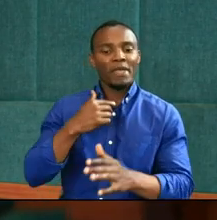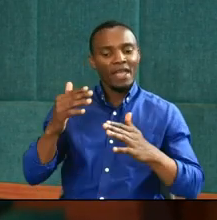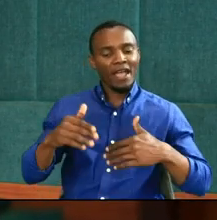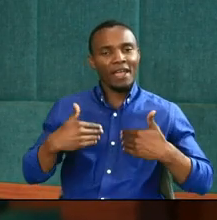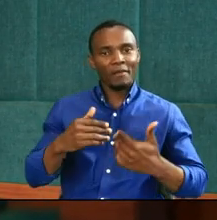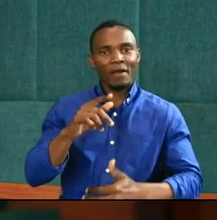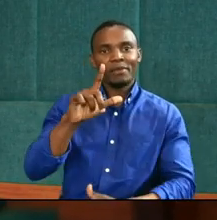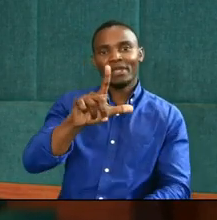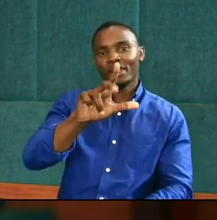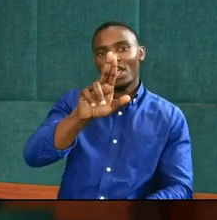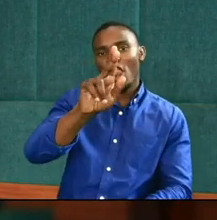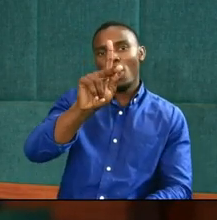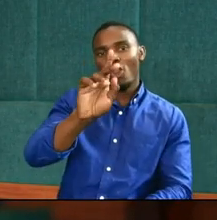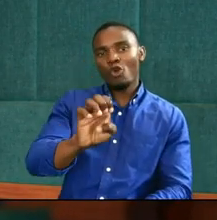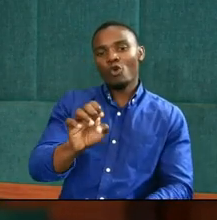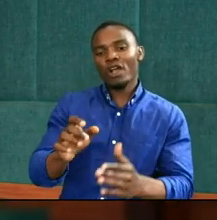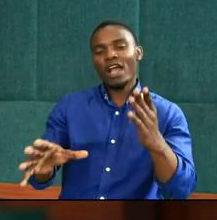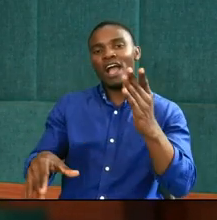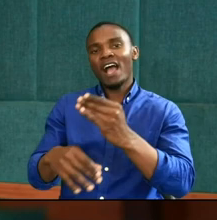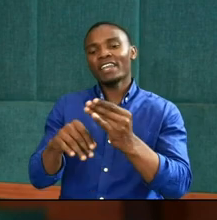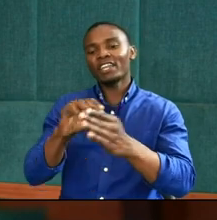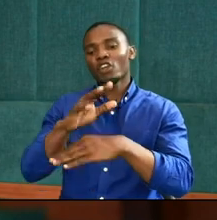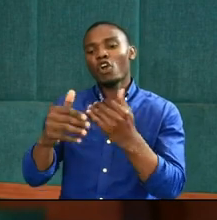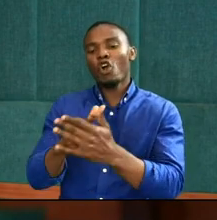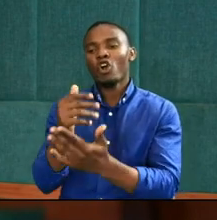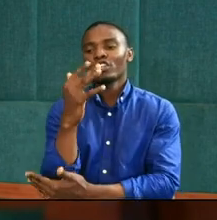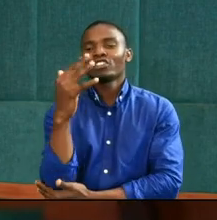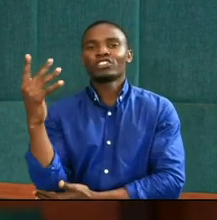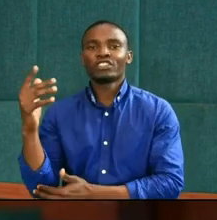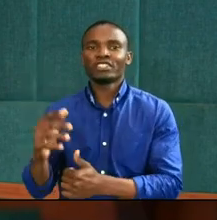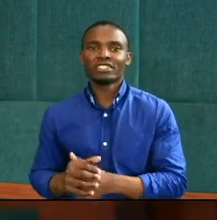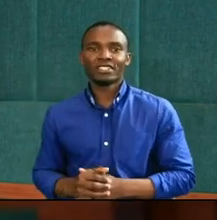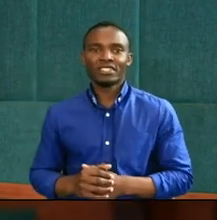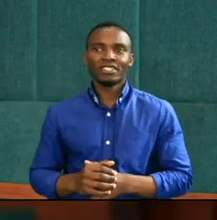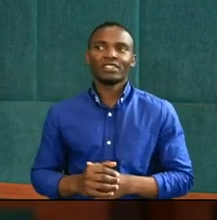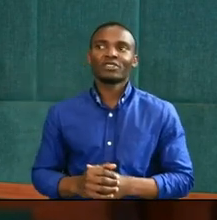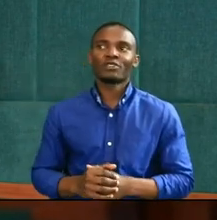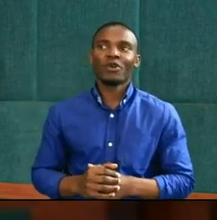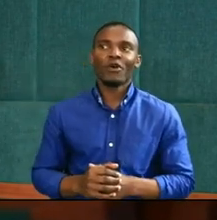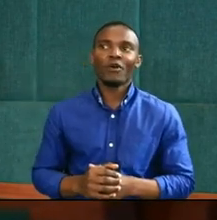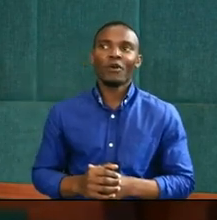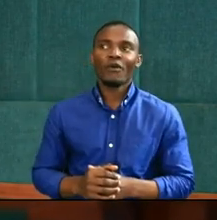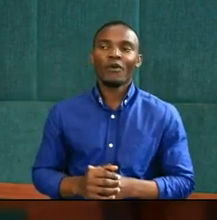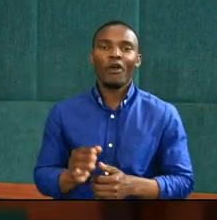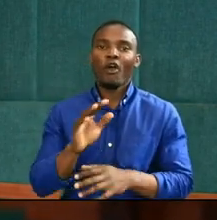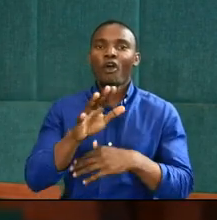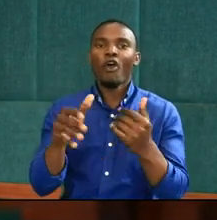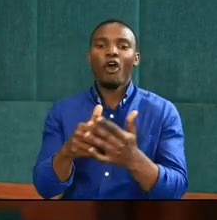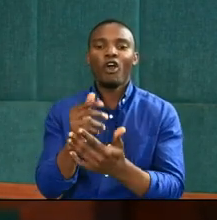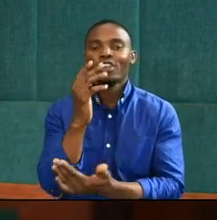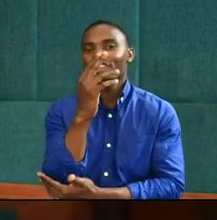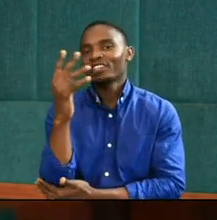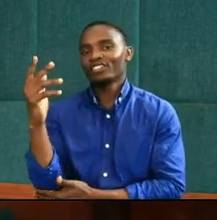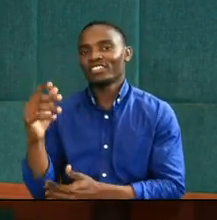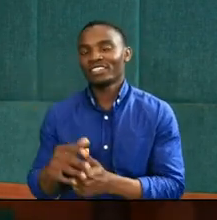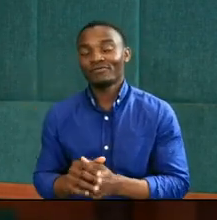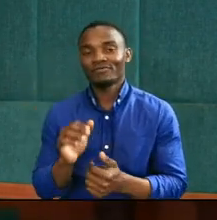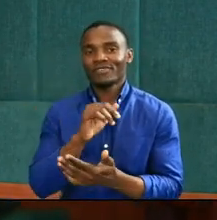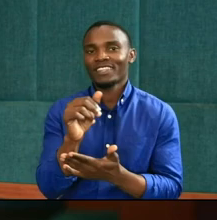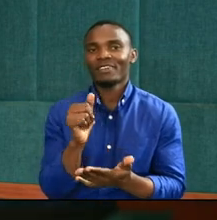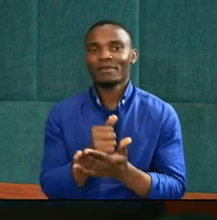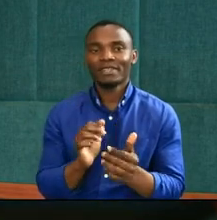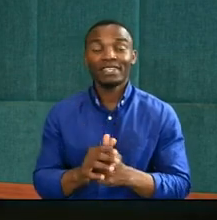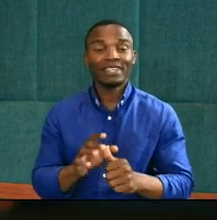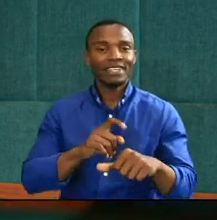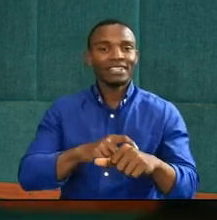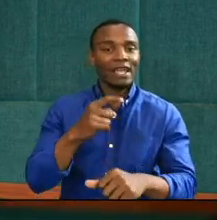in all the trees, because there's no excuse to say, well, I don't have fig tree. Well, it's all the trees. Amen.